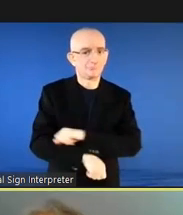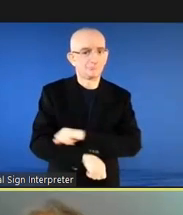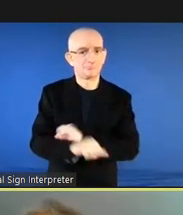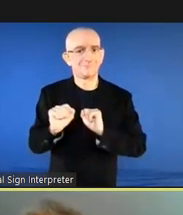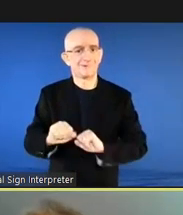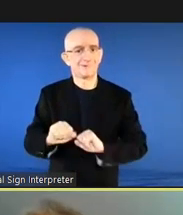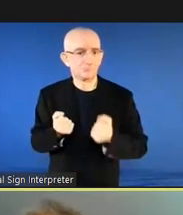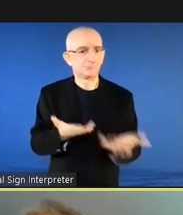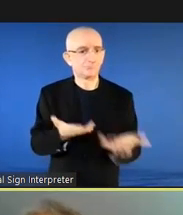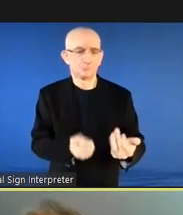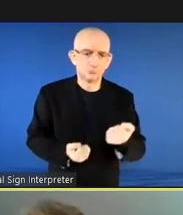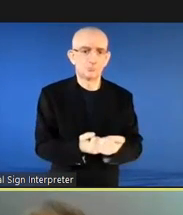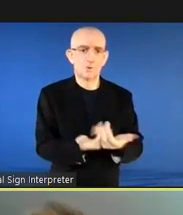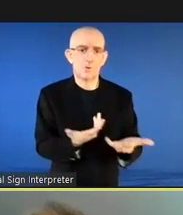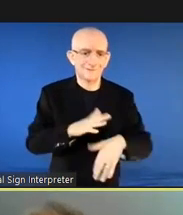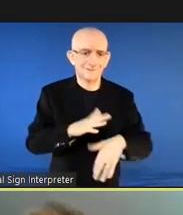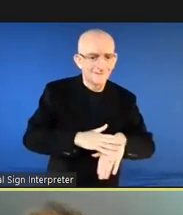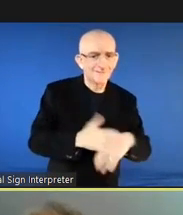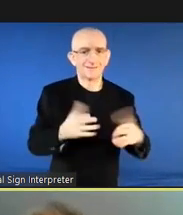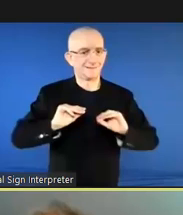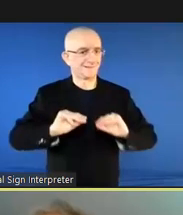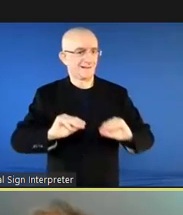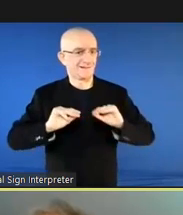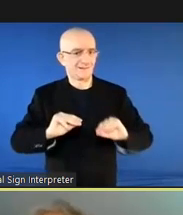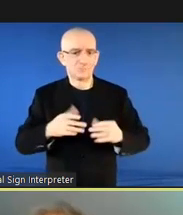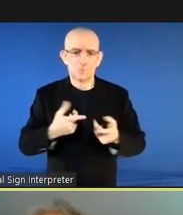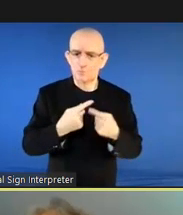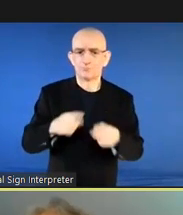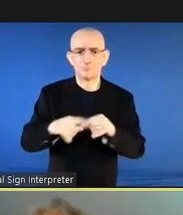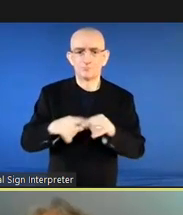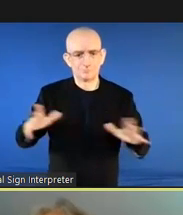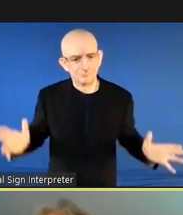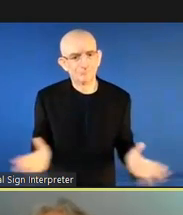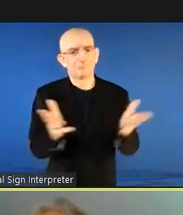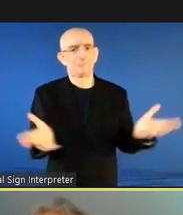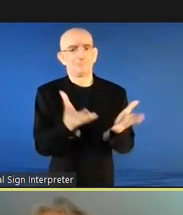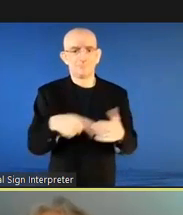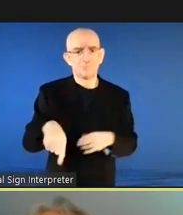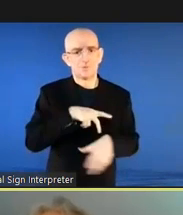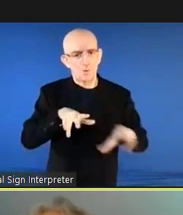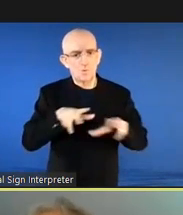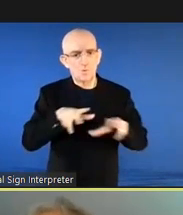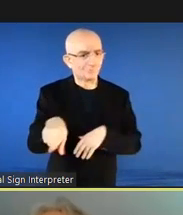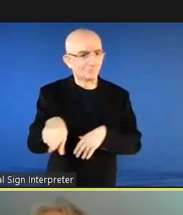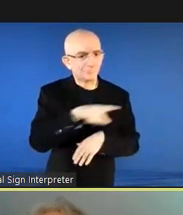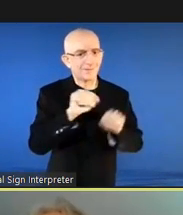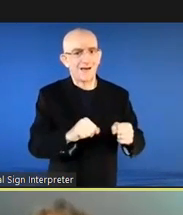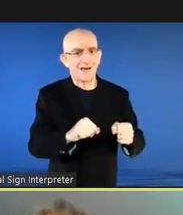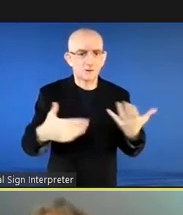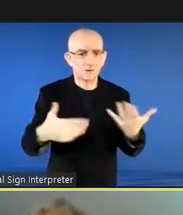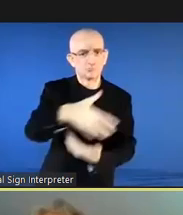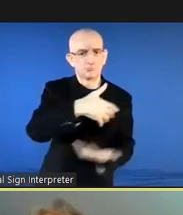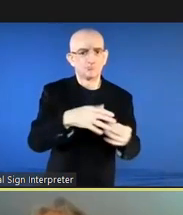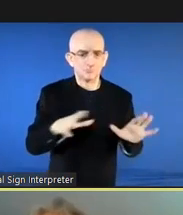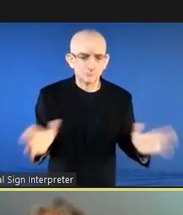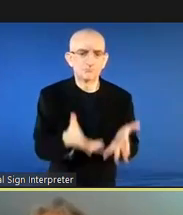really enable organisations to support very effectively the deaf children that they're working with. So we'd be delighted